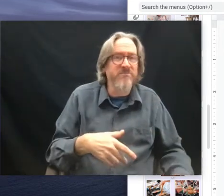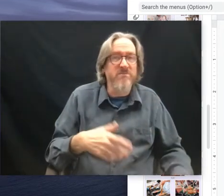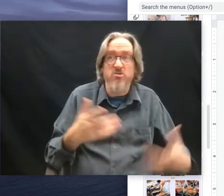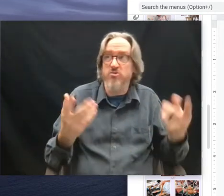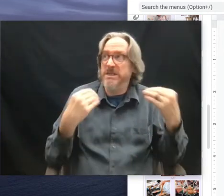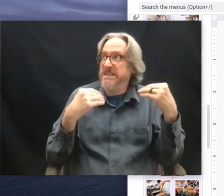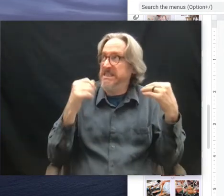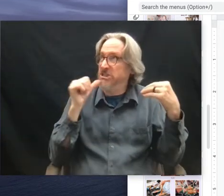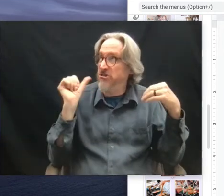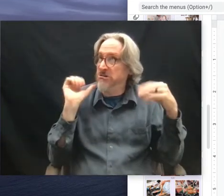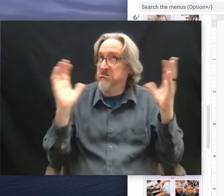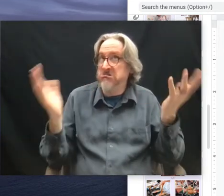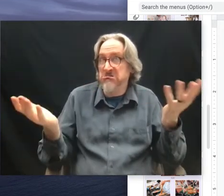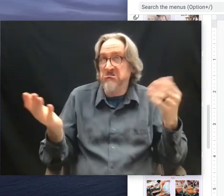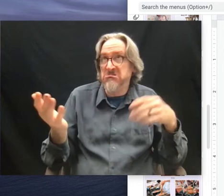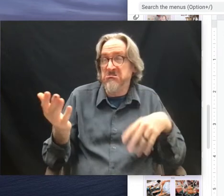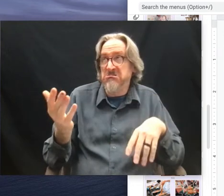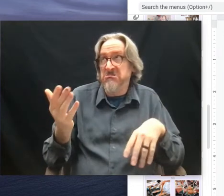like,